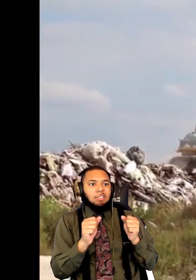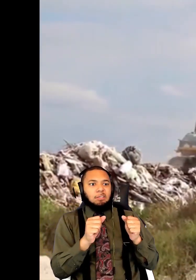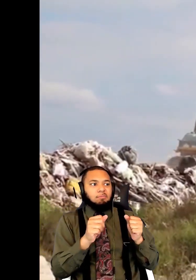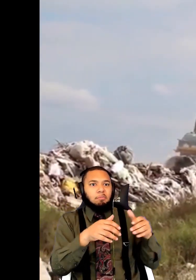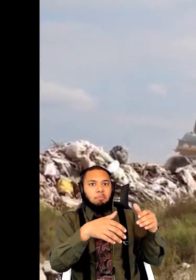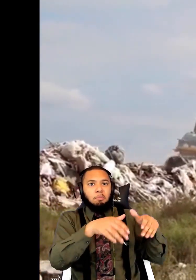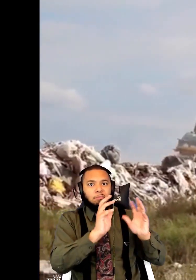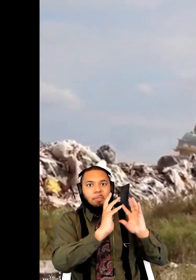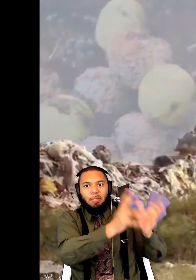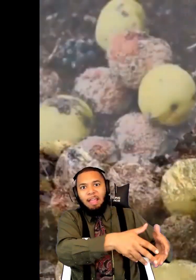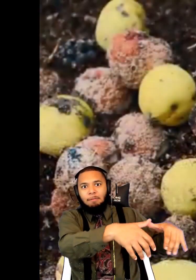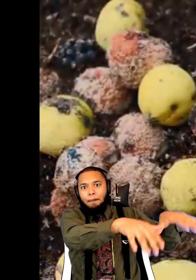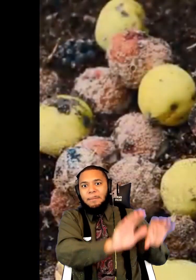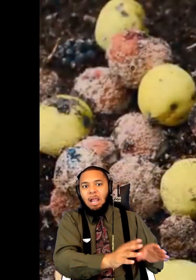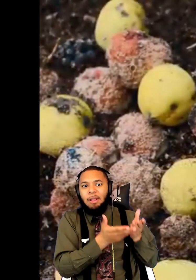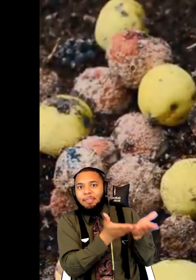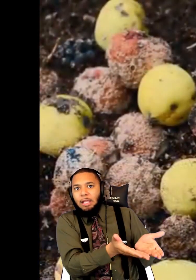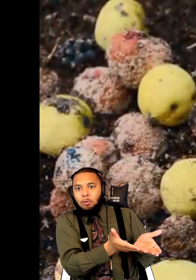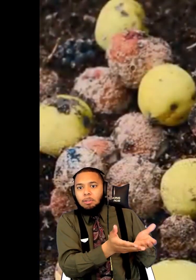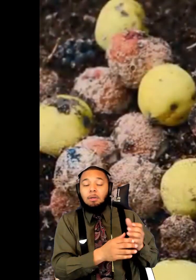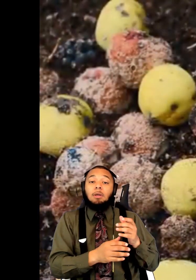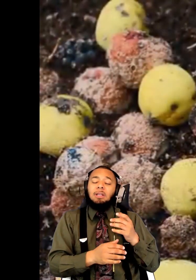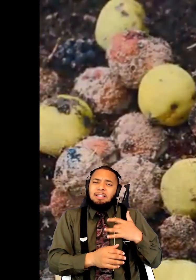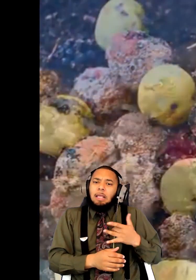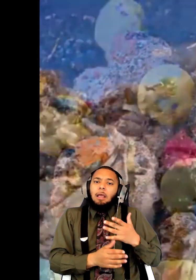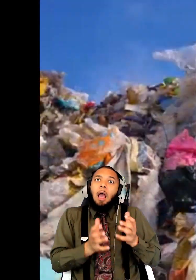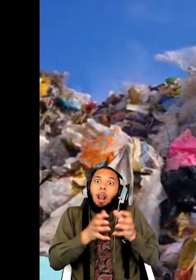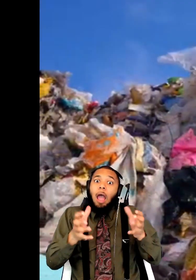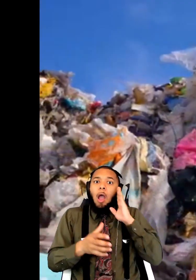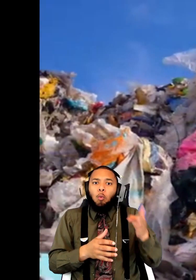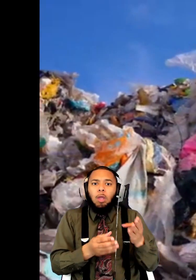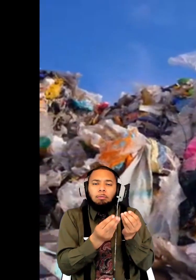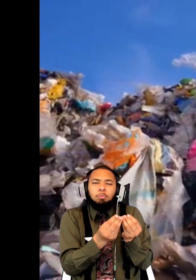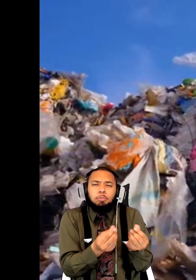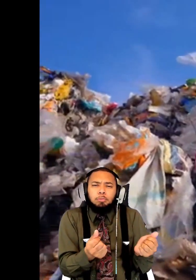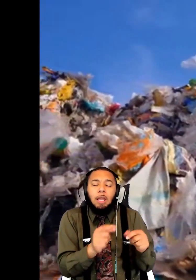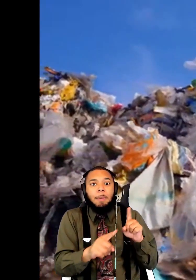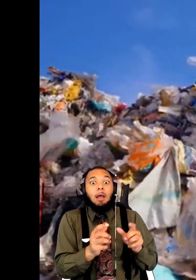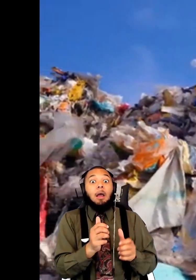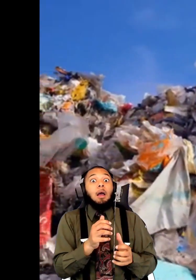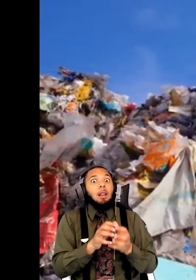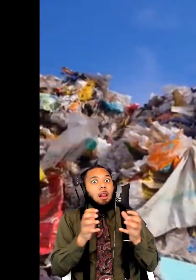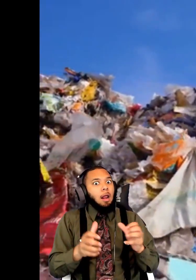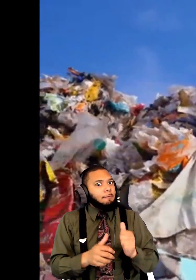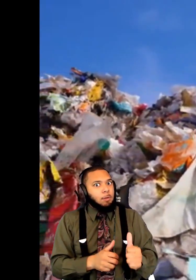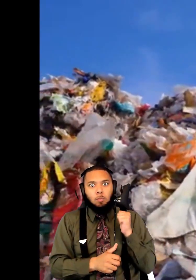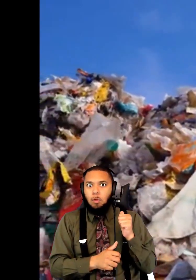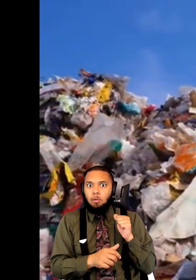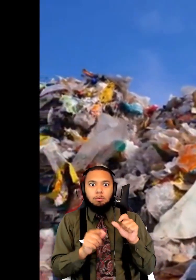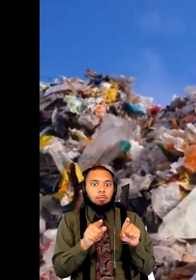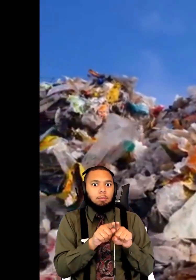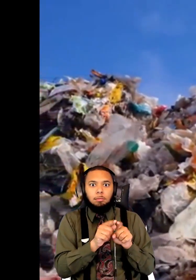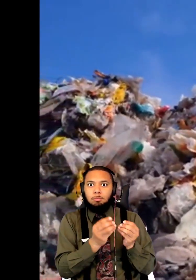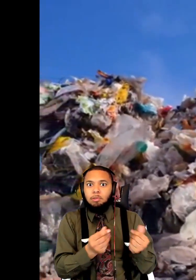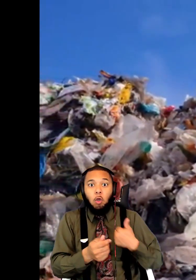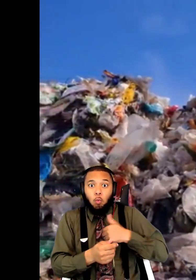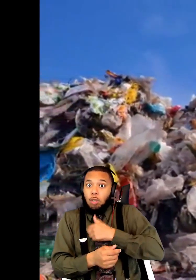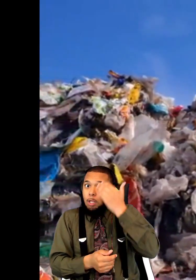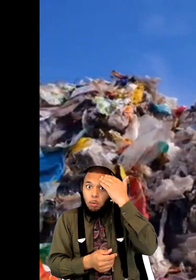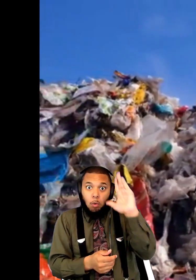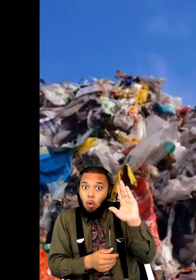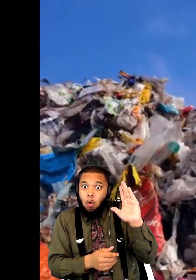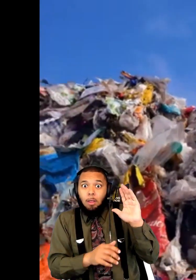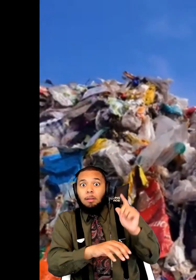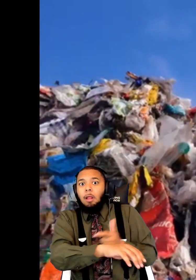of buried underground. And a lot of that stuff will decompose, but a lot of it doesn't, right? And so we don't really know the long-term effects of